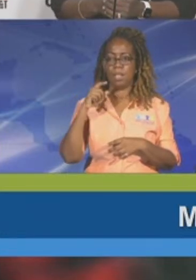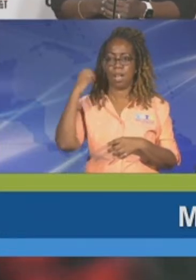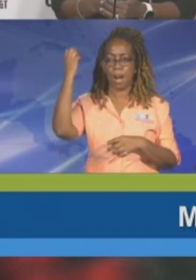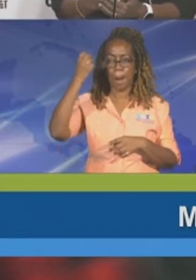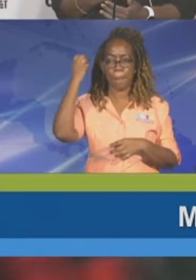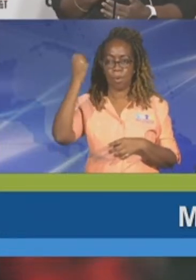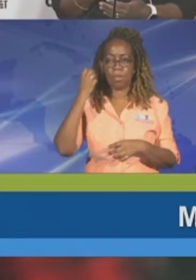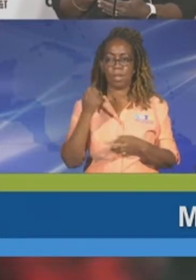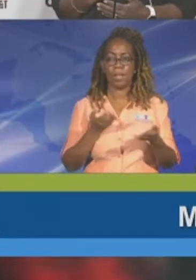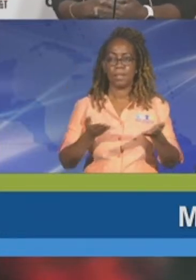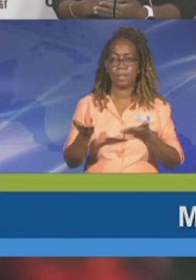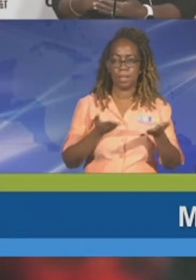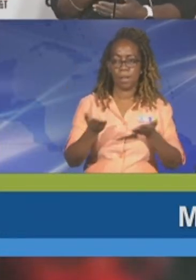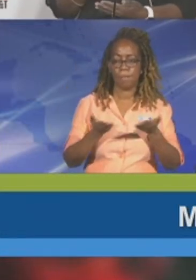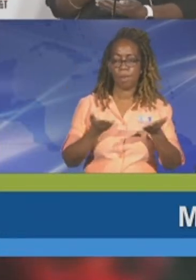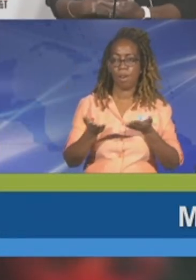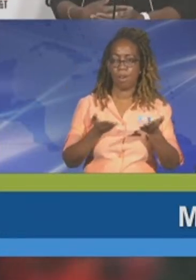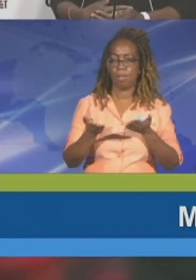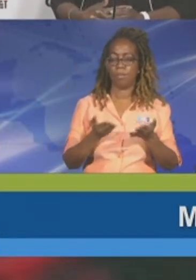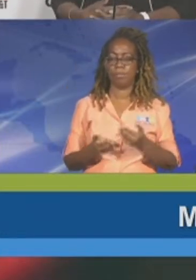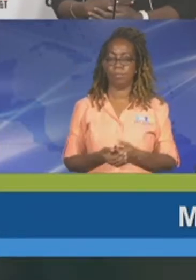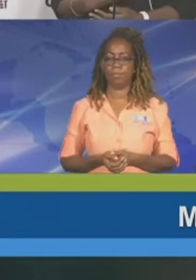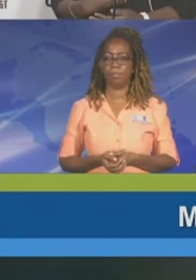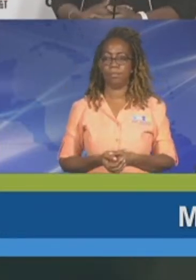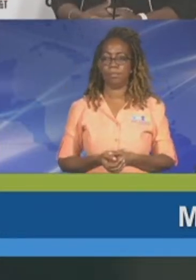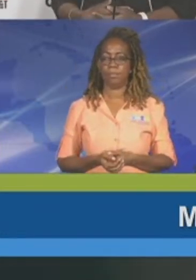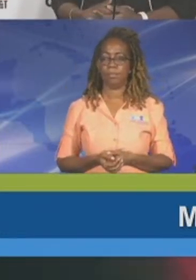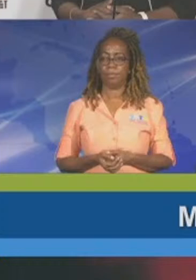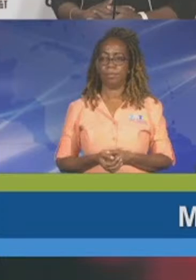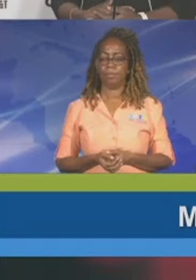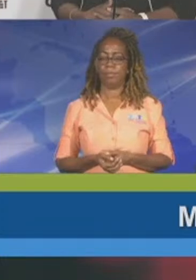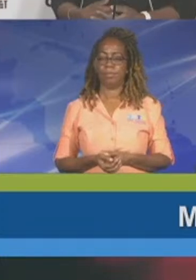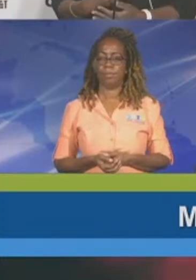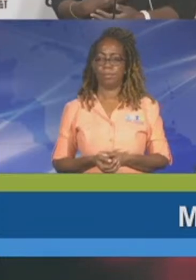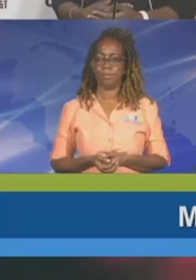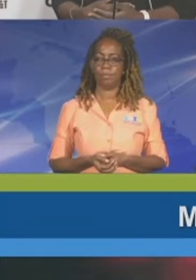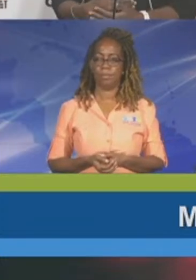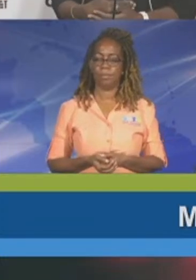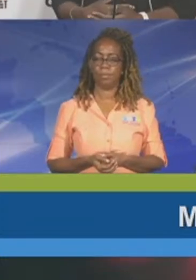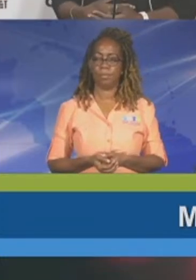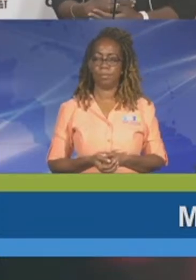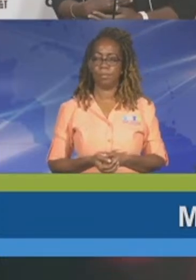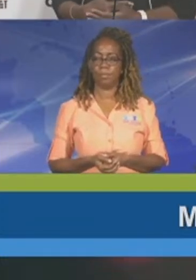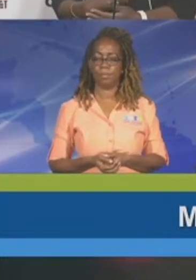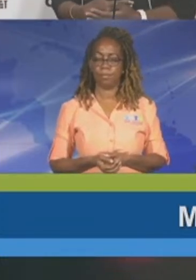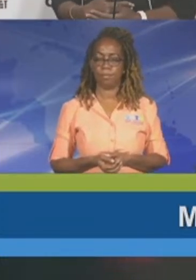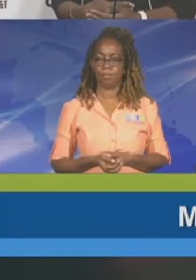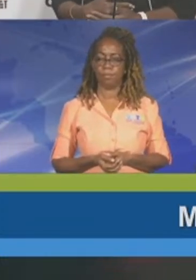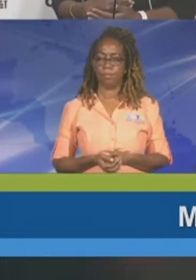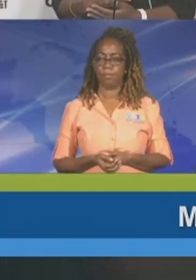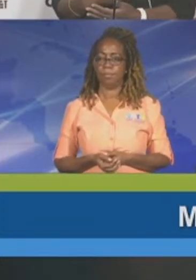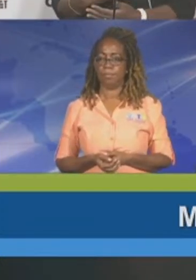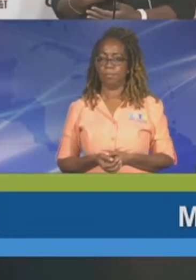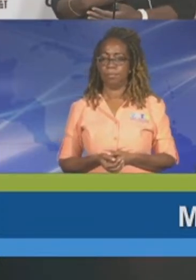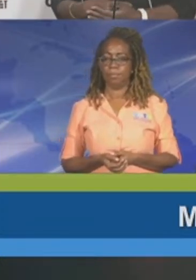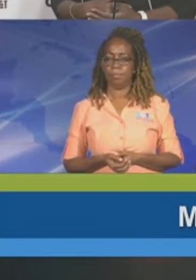services, the services that are required to support someone in a crisis. It's